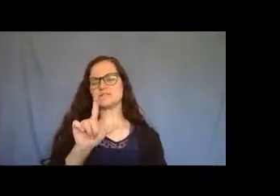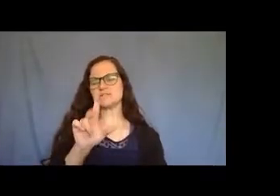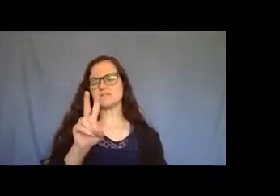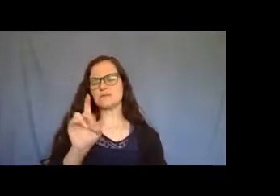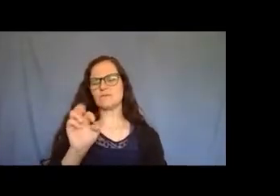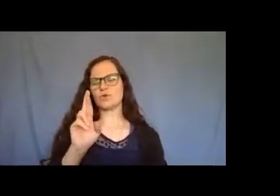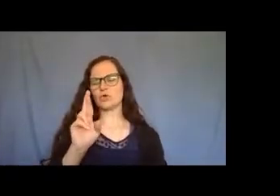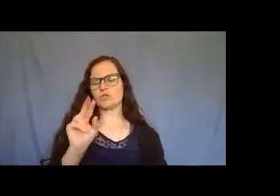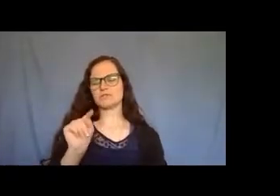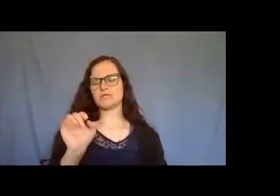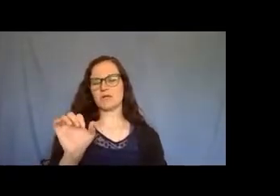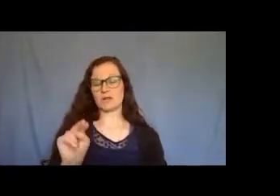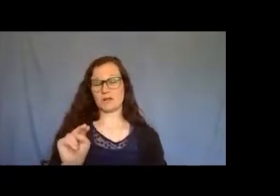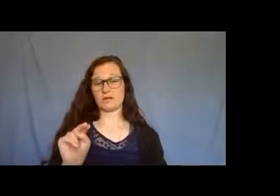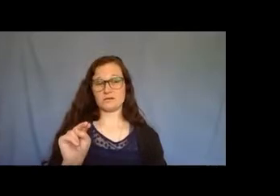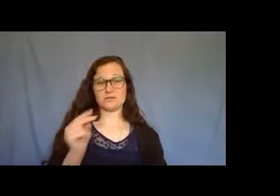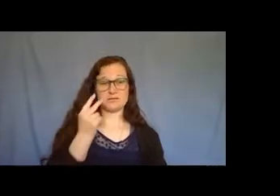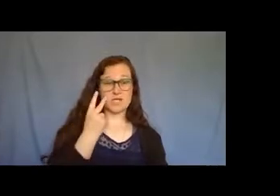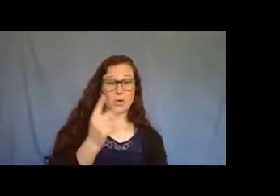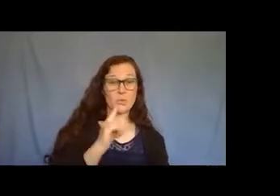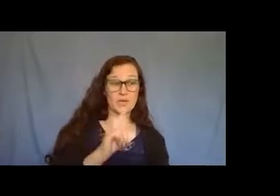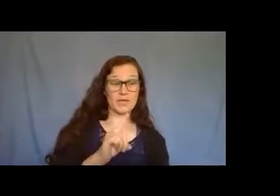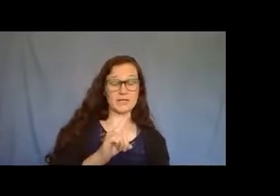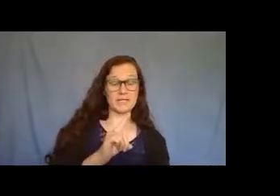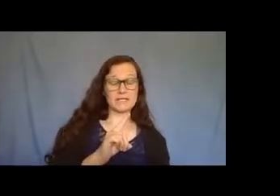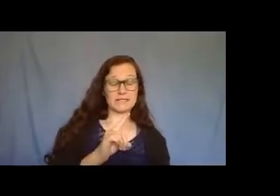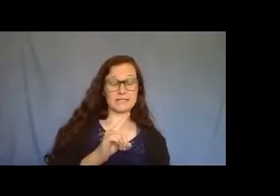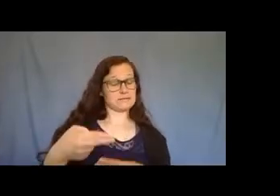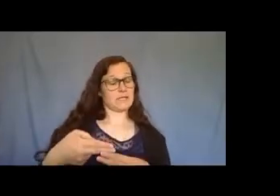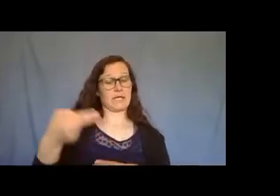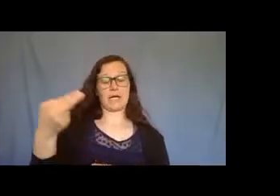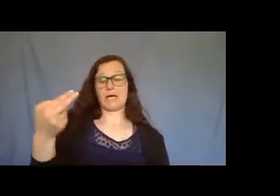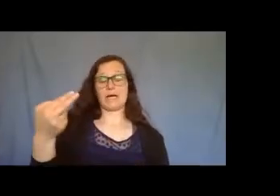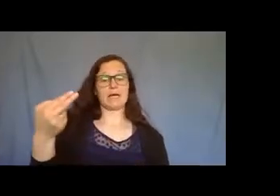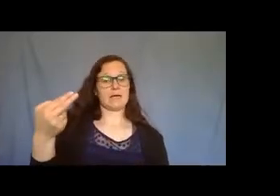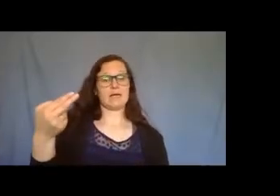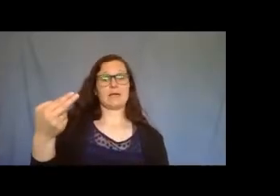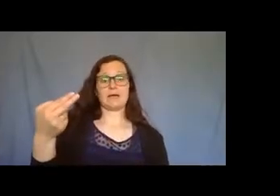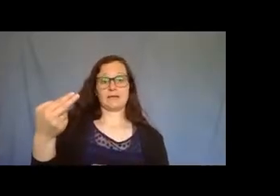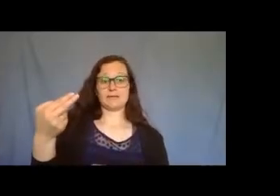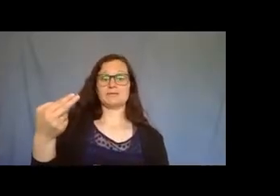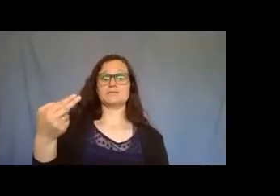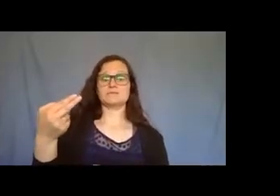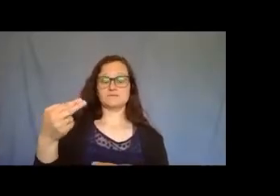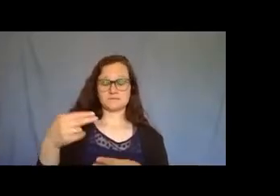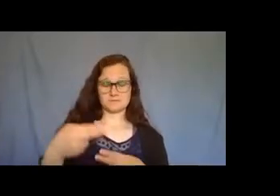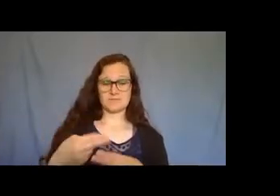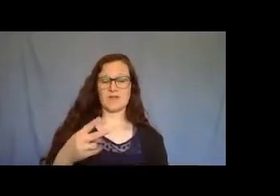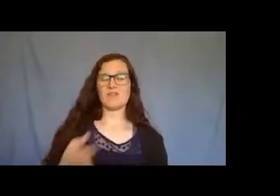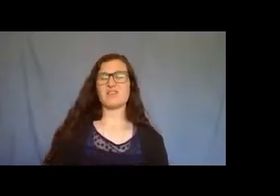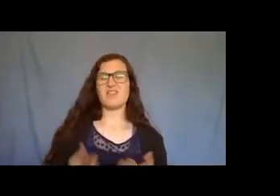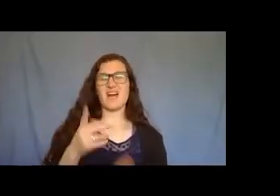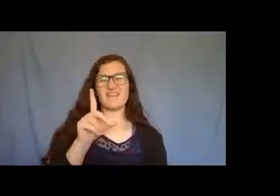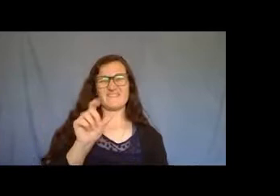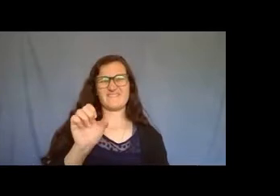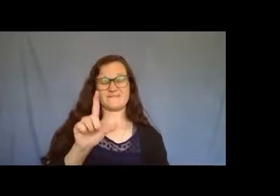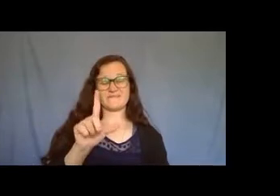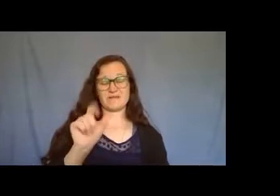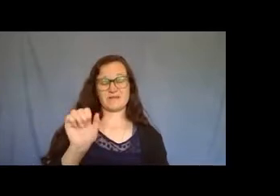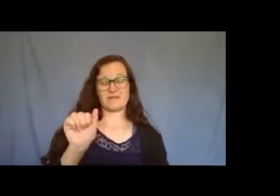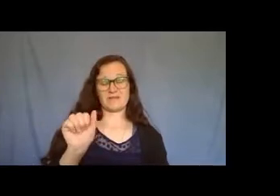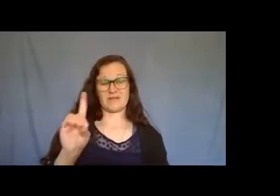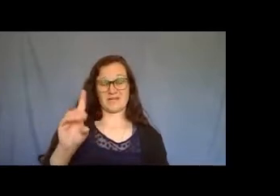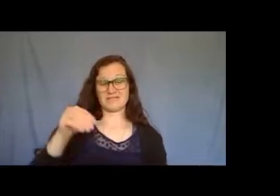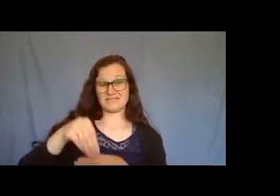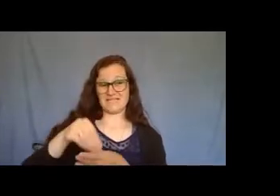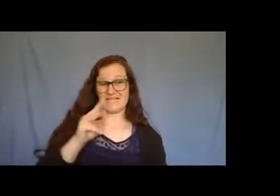in a number of very high concentrated lead areas that